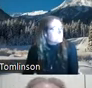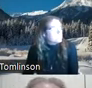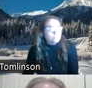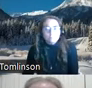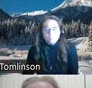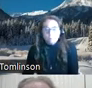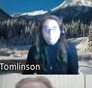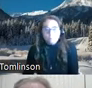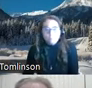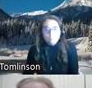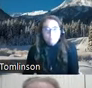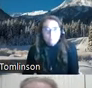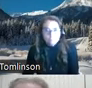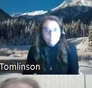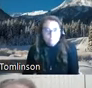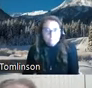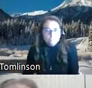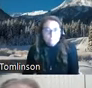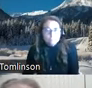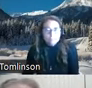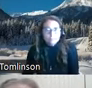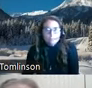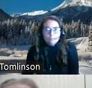comments on collective bargaining.